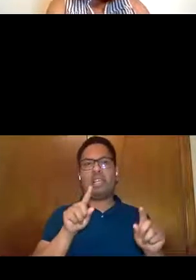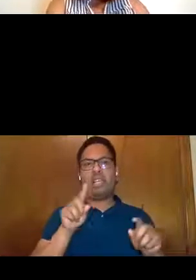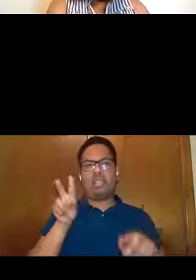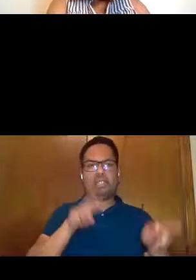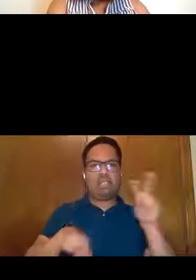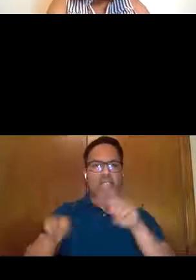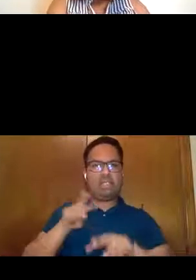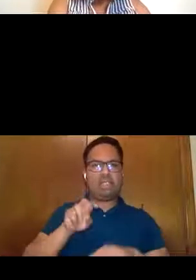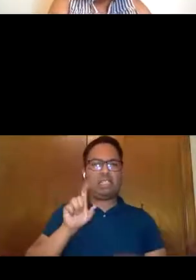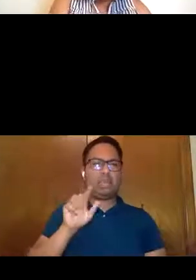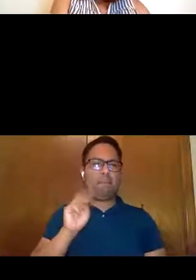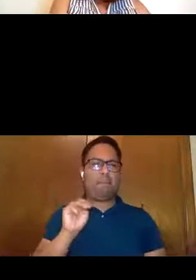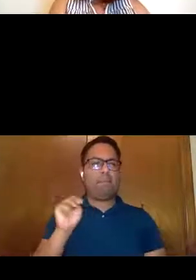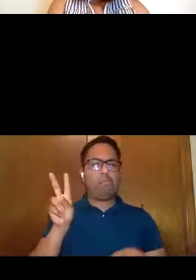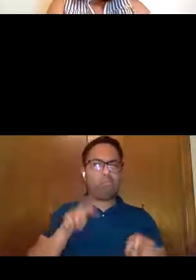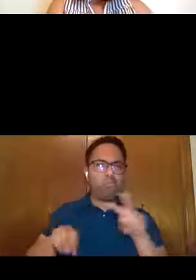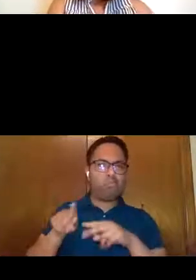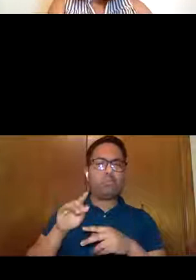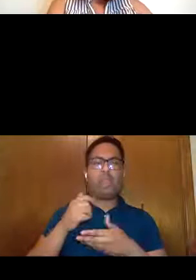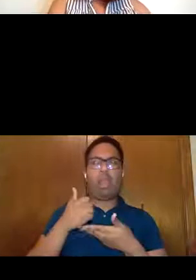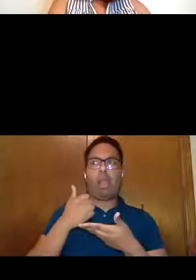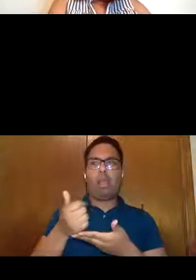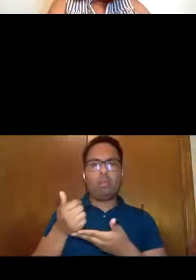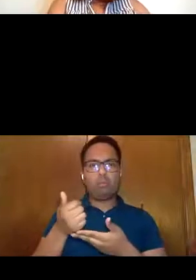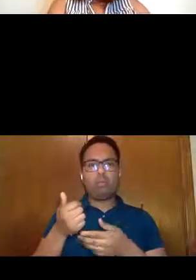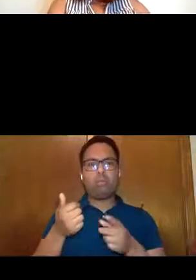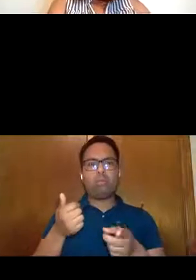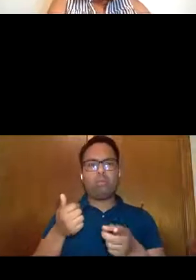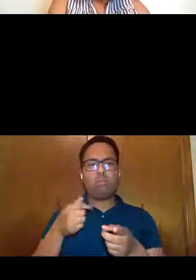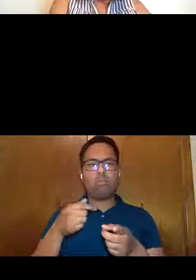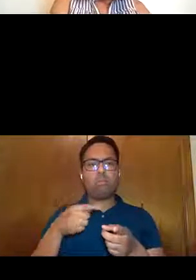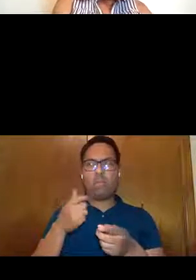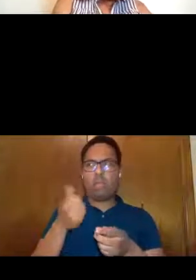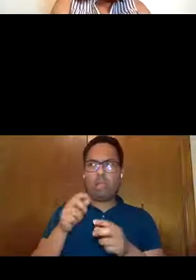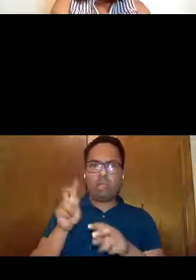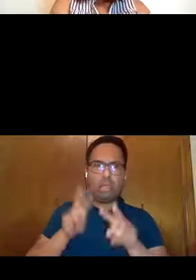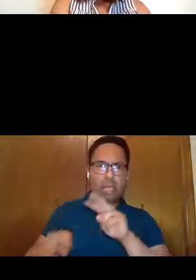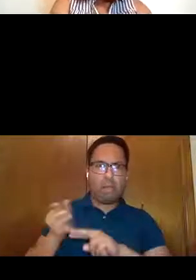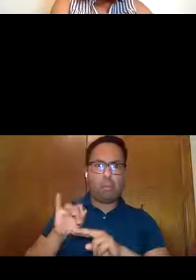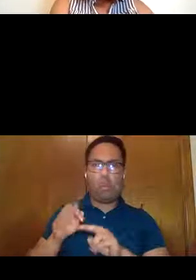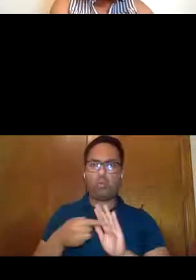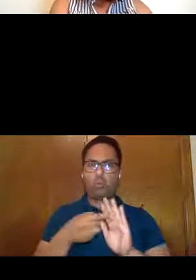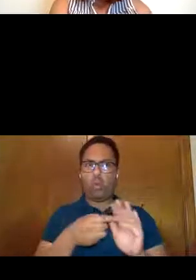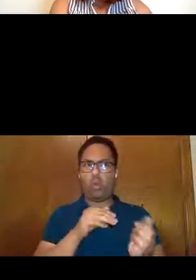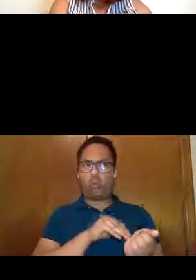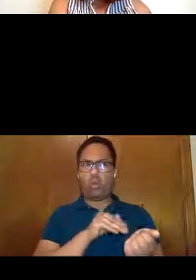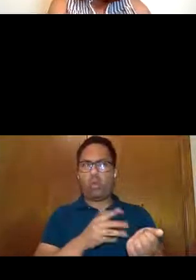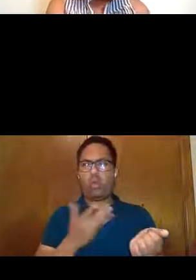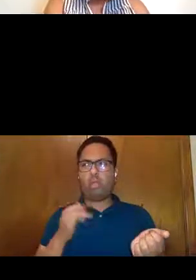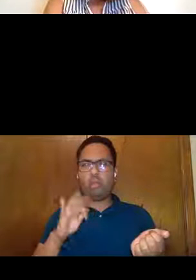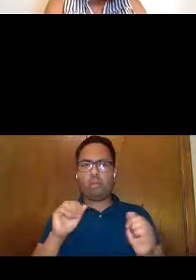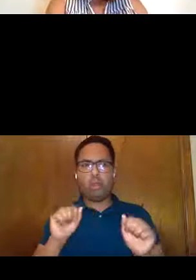examination of your child or demonstrate issues with your child's care, such as a problem with supply or